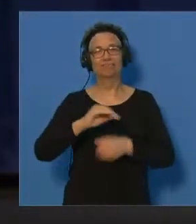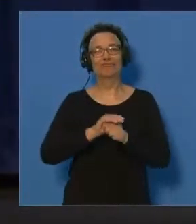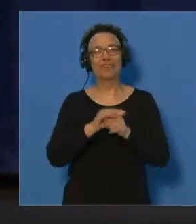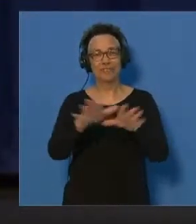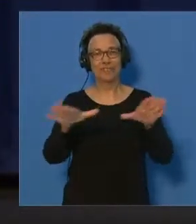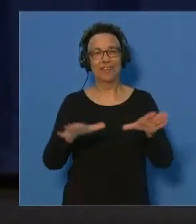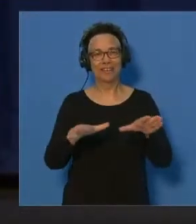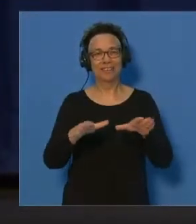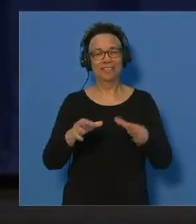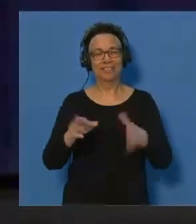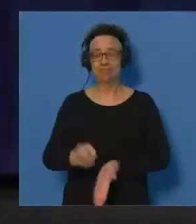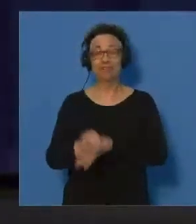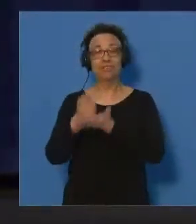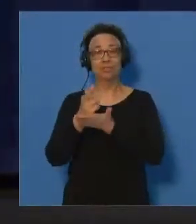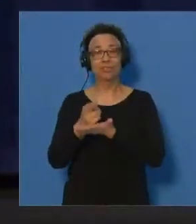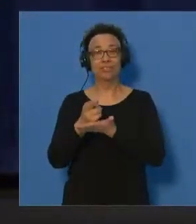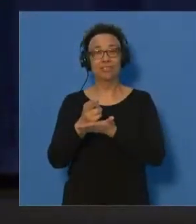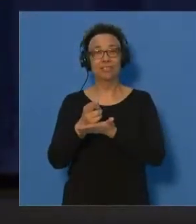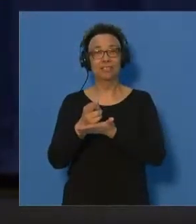www.gov.bm/coronavirus.